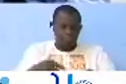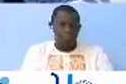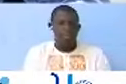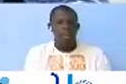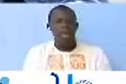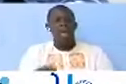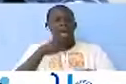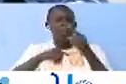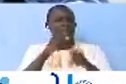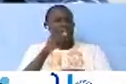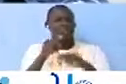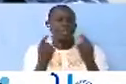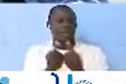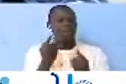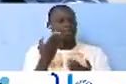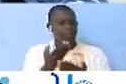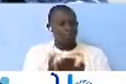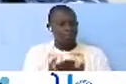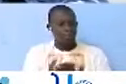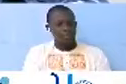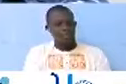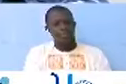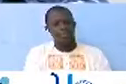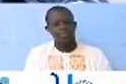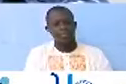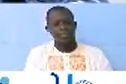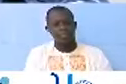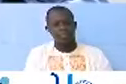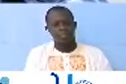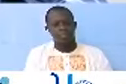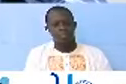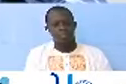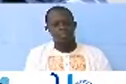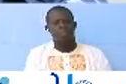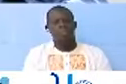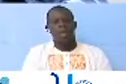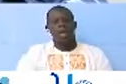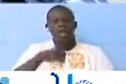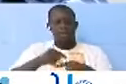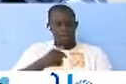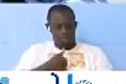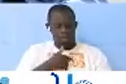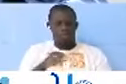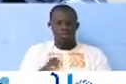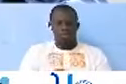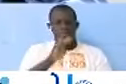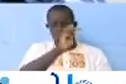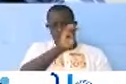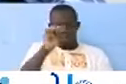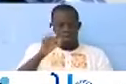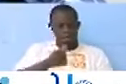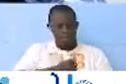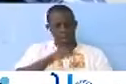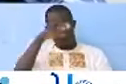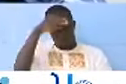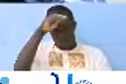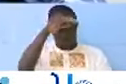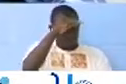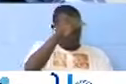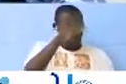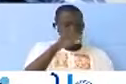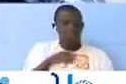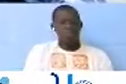Botala. After that. Ana afana boisele ko. Then I will call my mates.